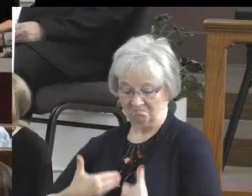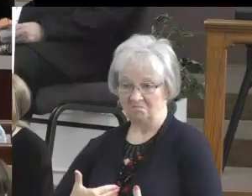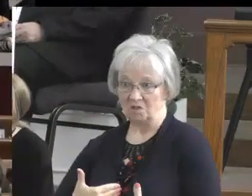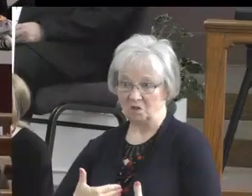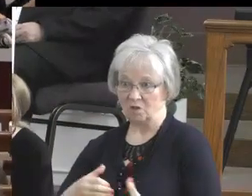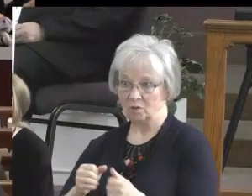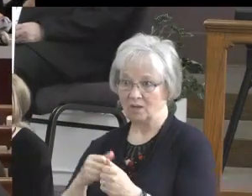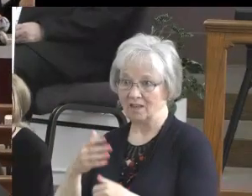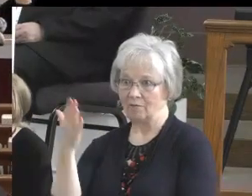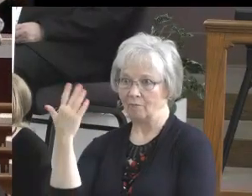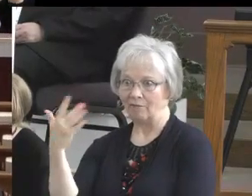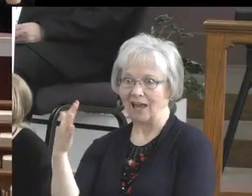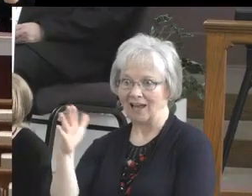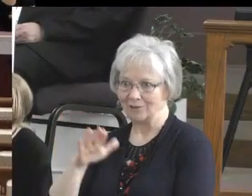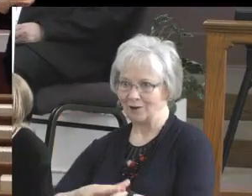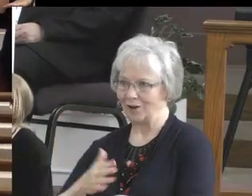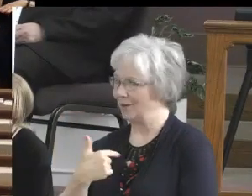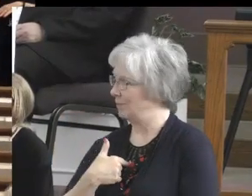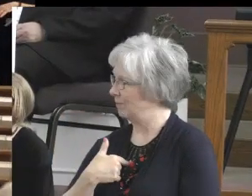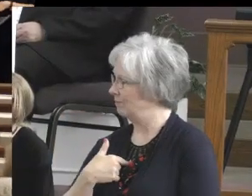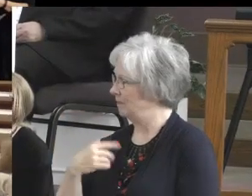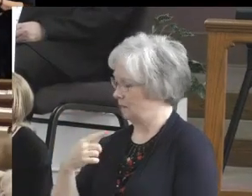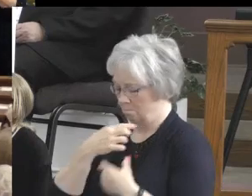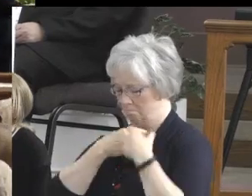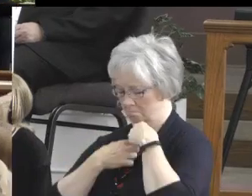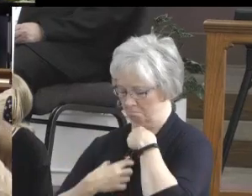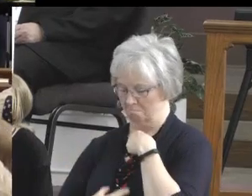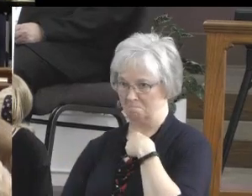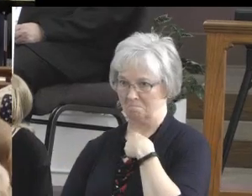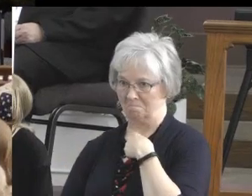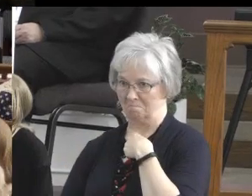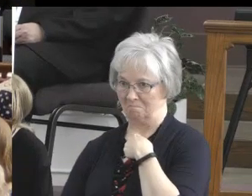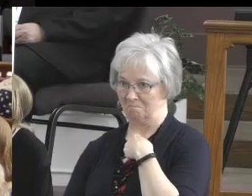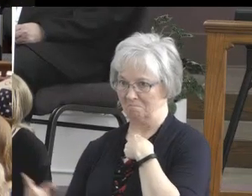and my tie is red, white, and blue to go along with it.